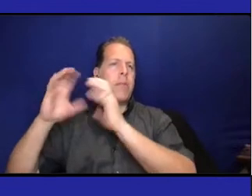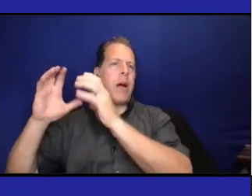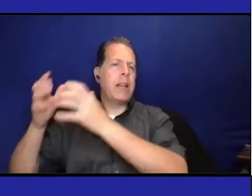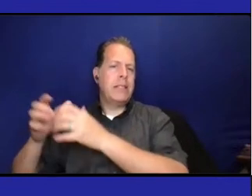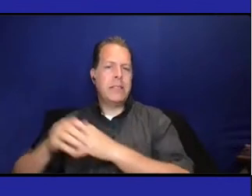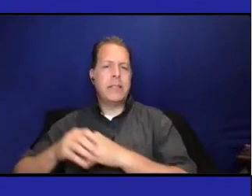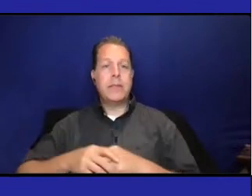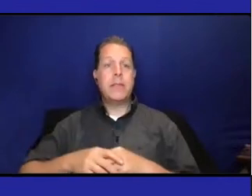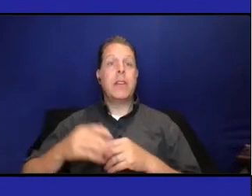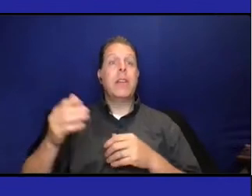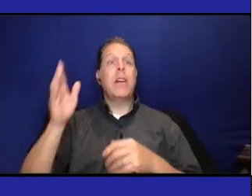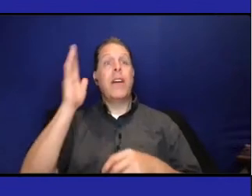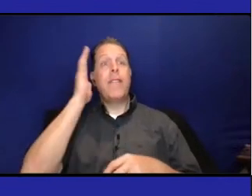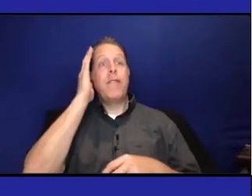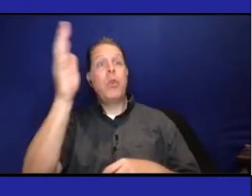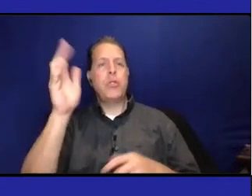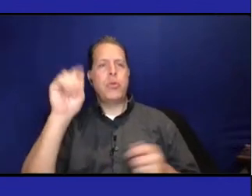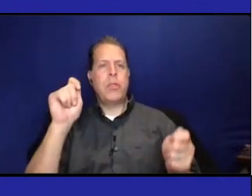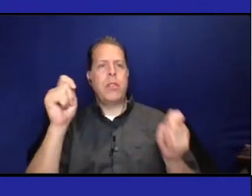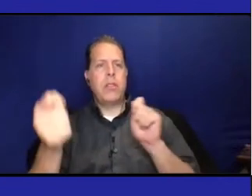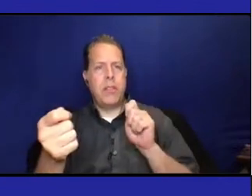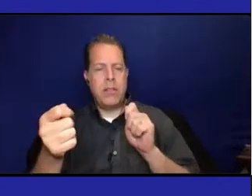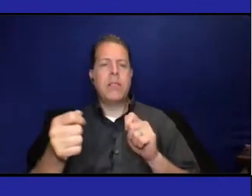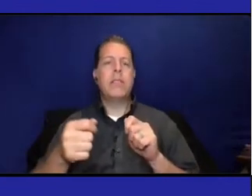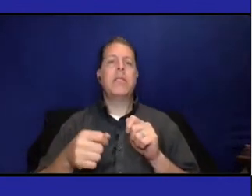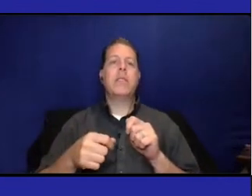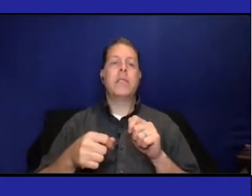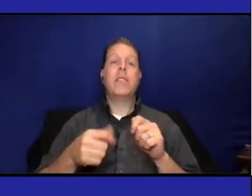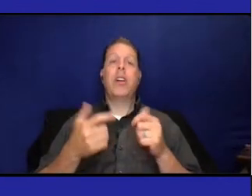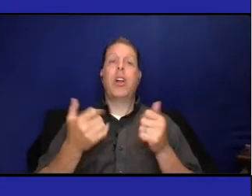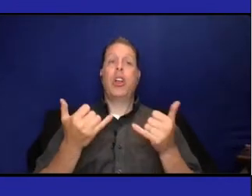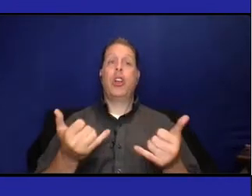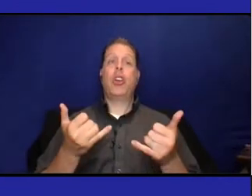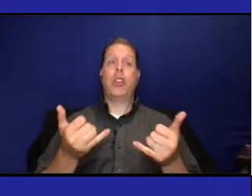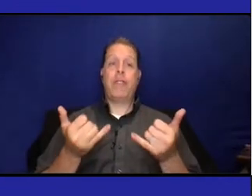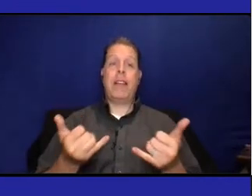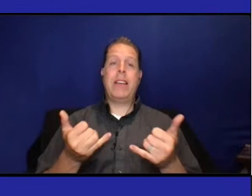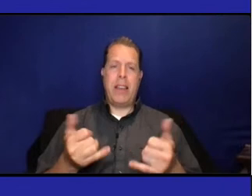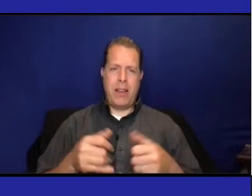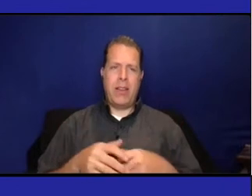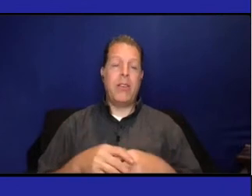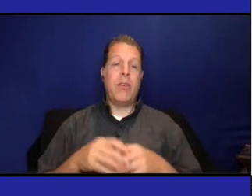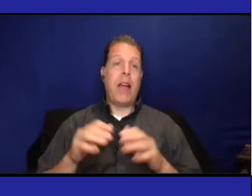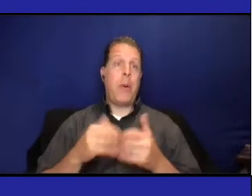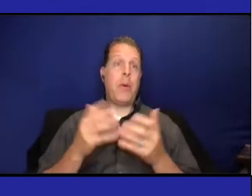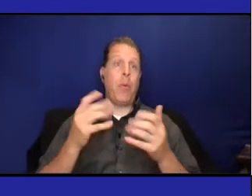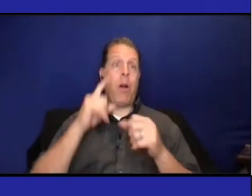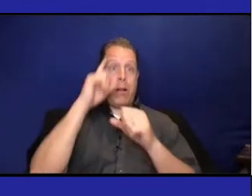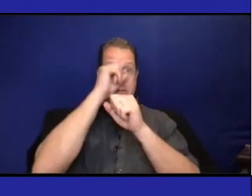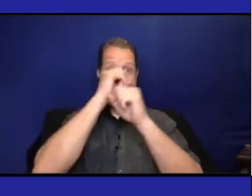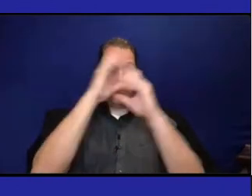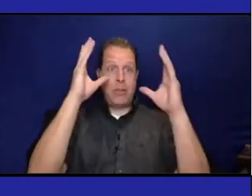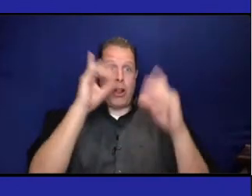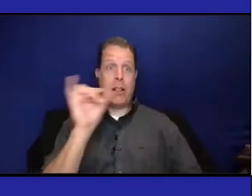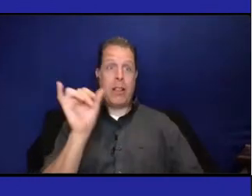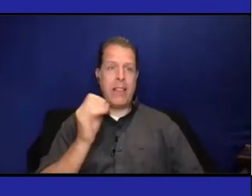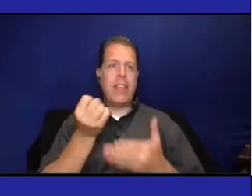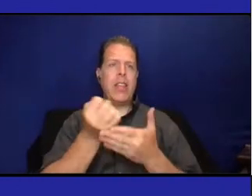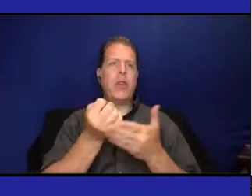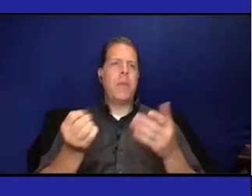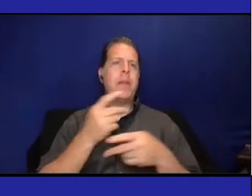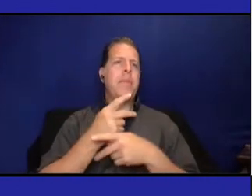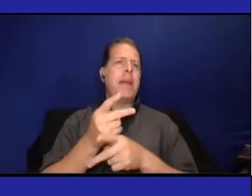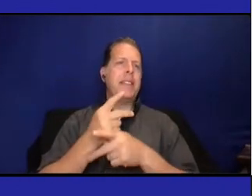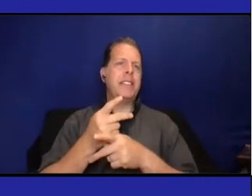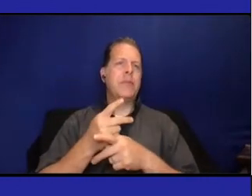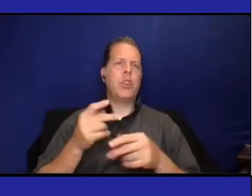state is going to look, currently right now, how we want it to look, is equipment maintenance, which we're currently